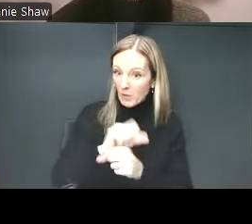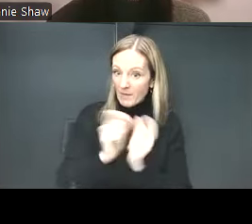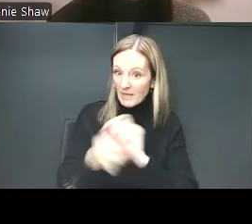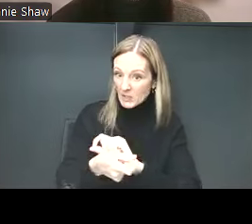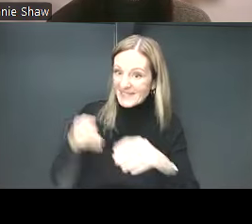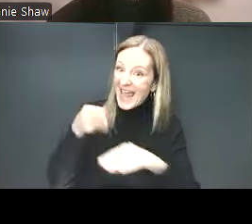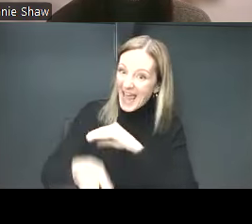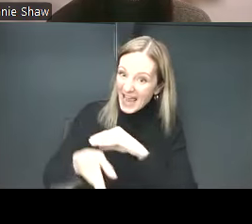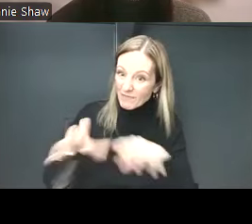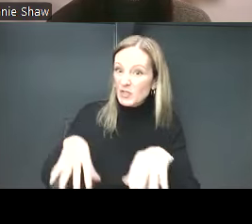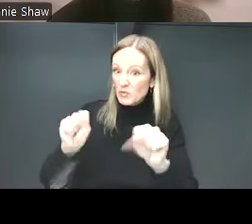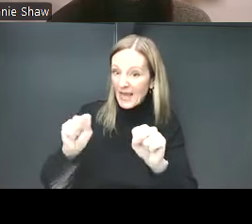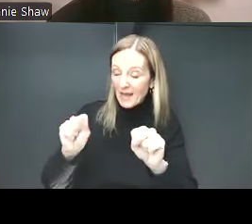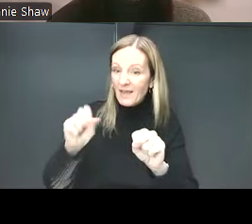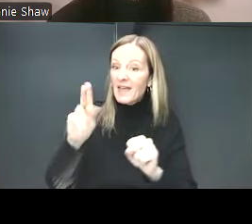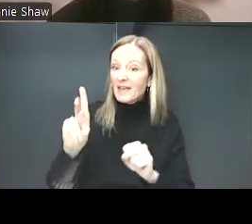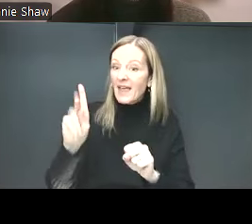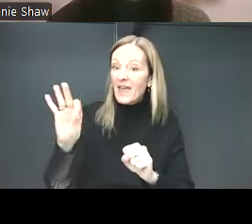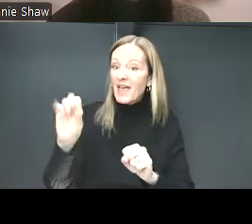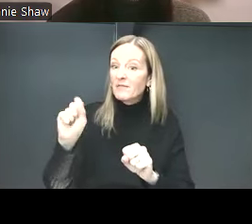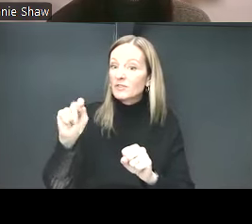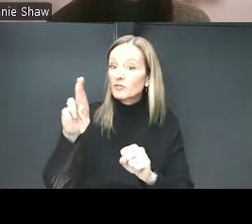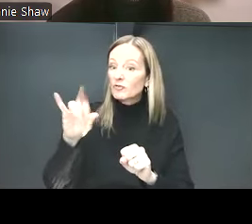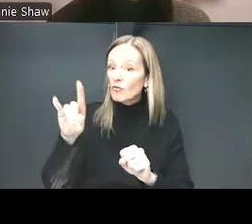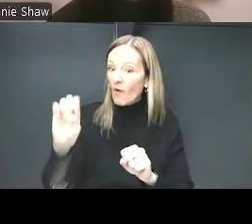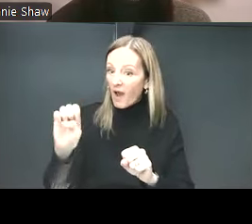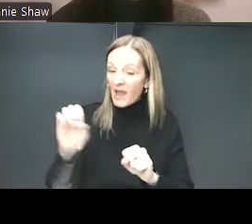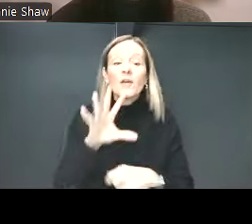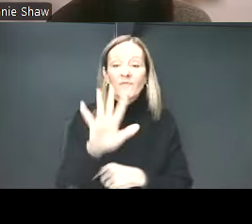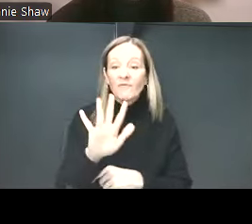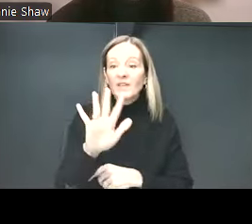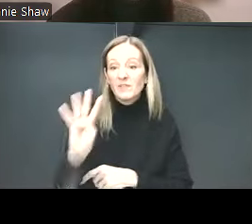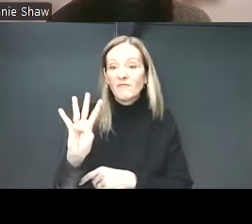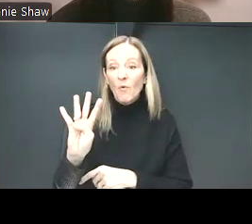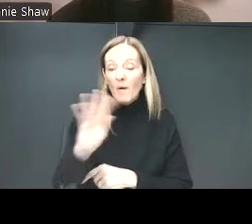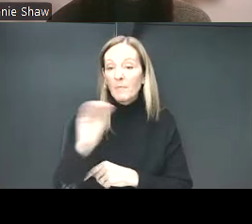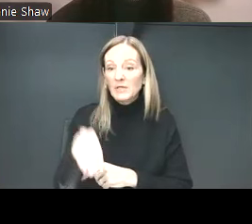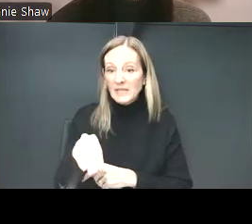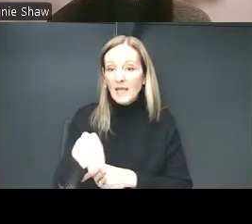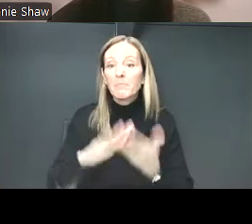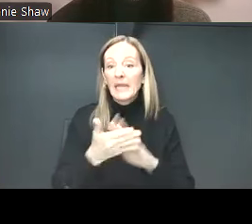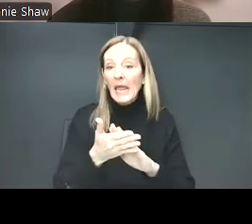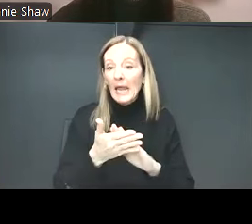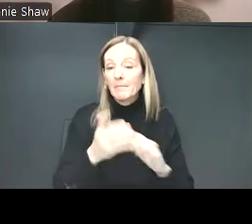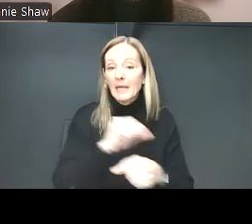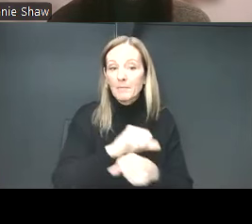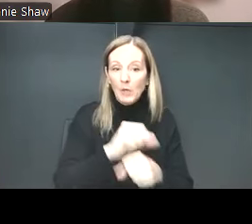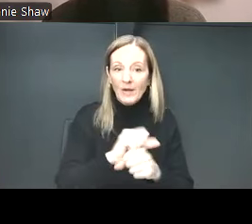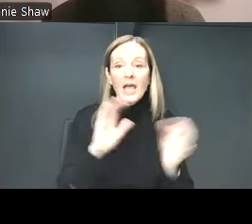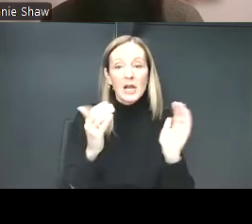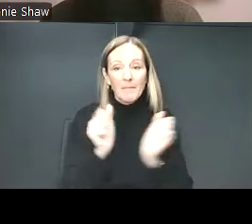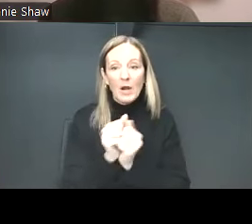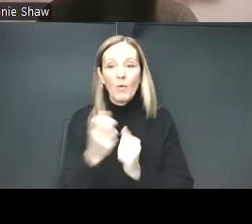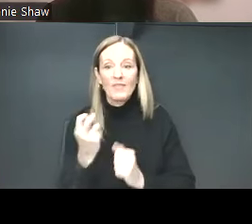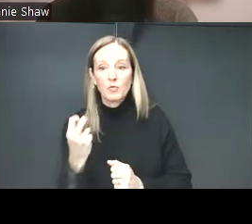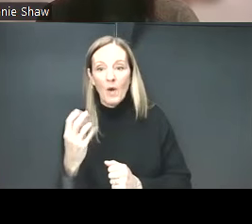that 54% of the KF Stride group received employment, became employed, compared to only 12% in the control group.